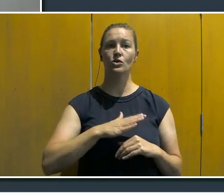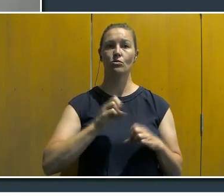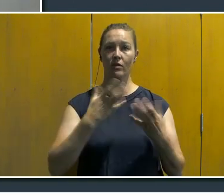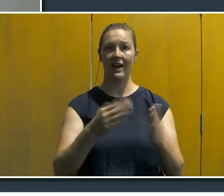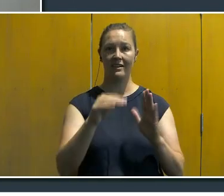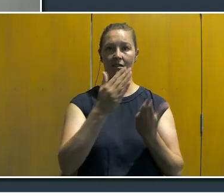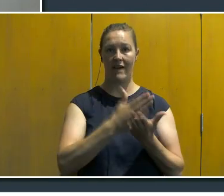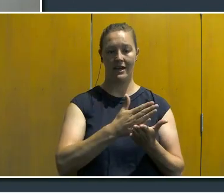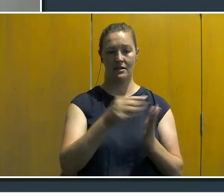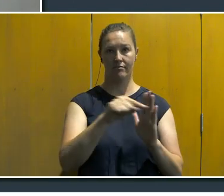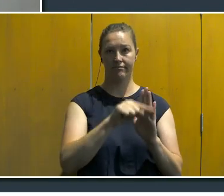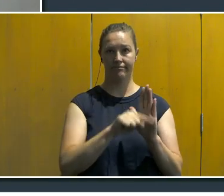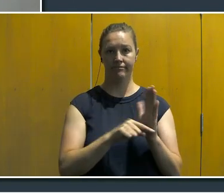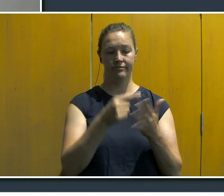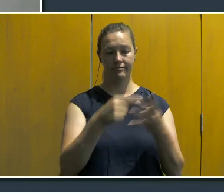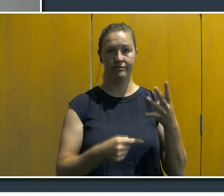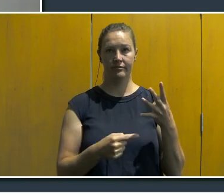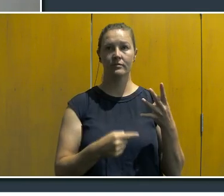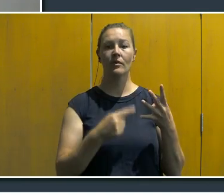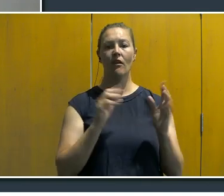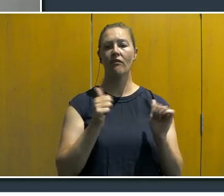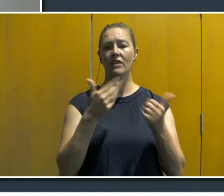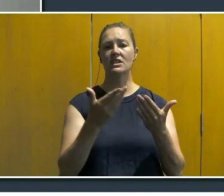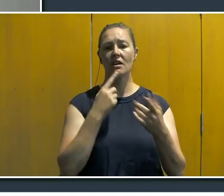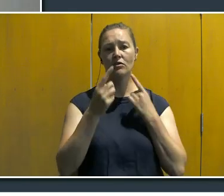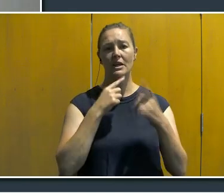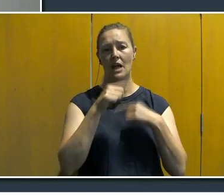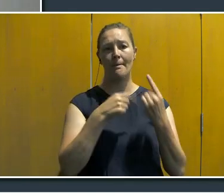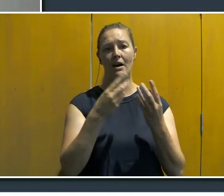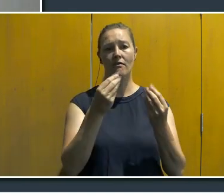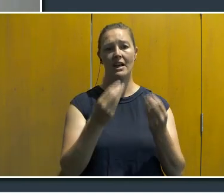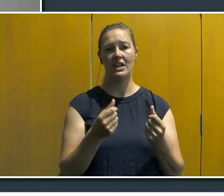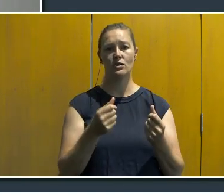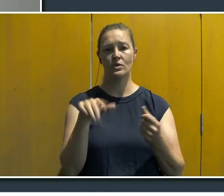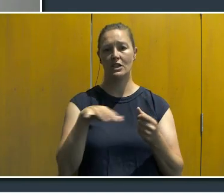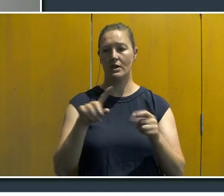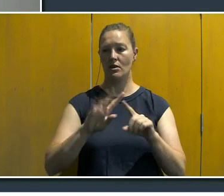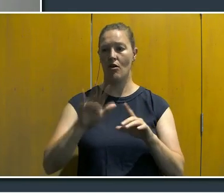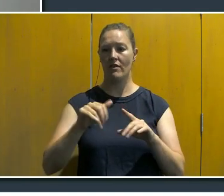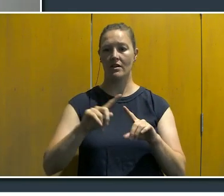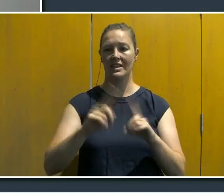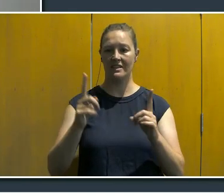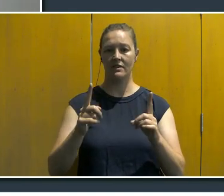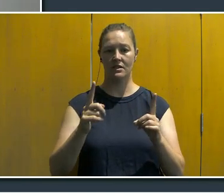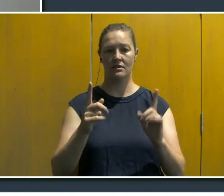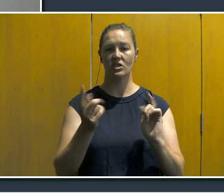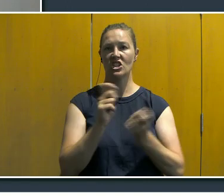I've given you some facts with regard to the financial situation I'm facing with the differences you're proposing to make.